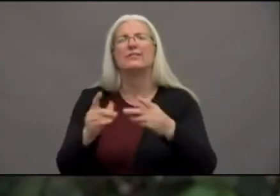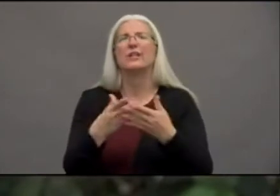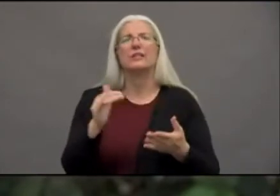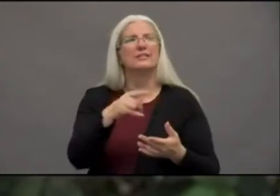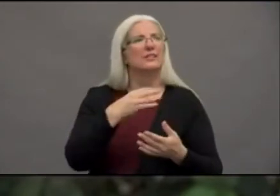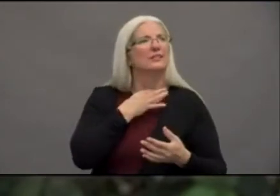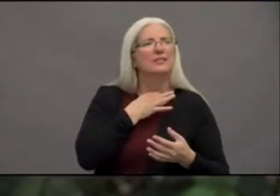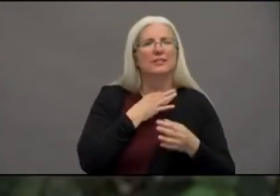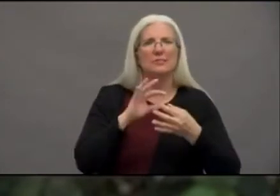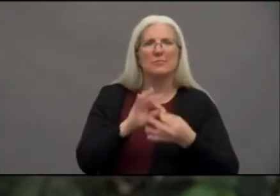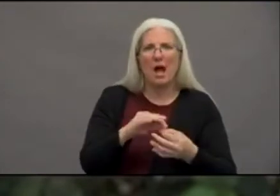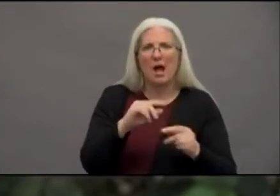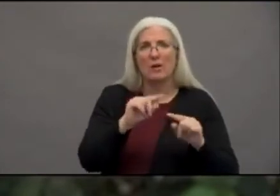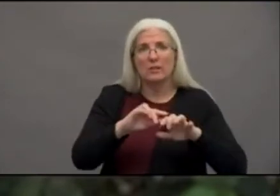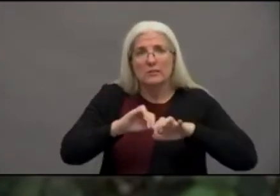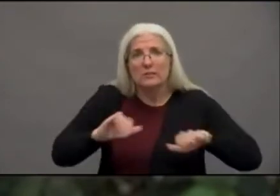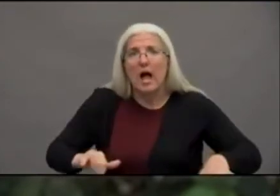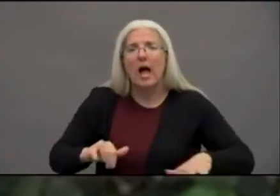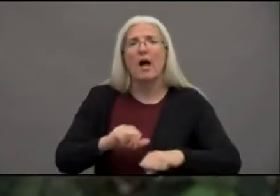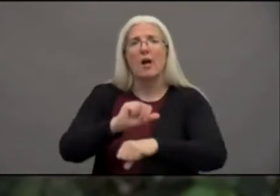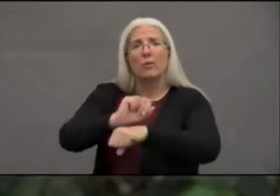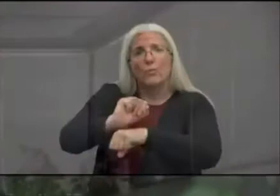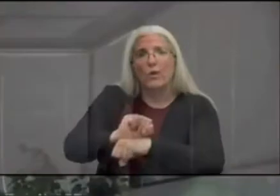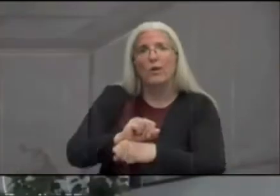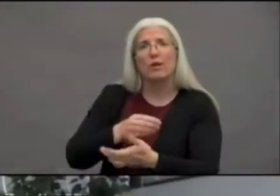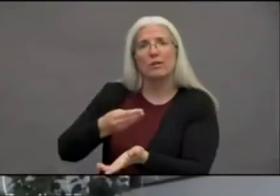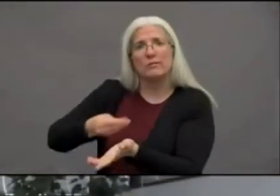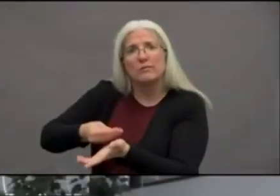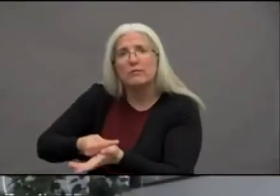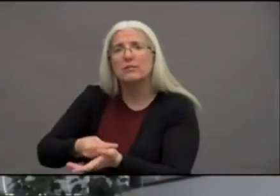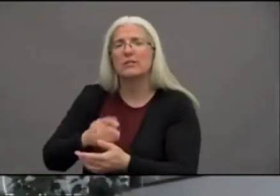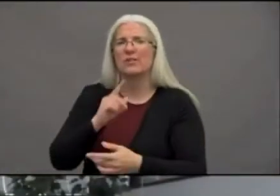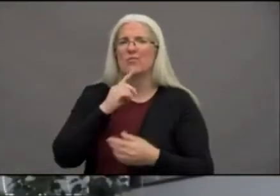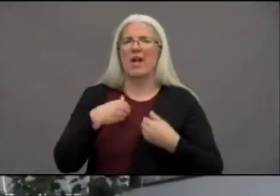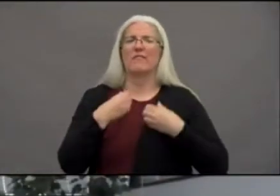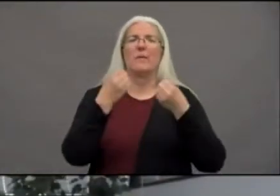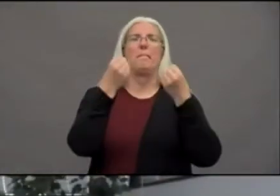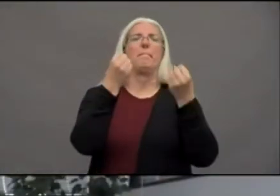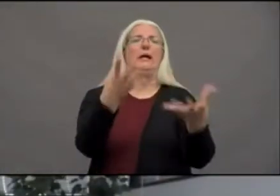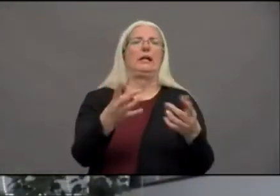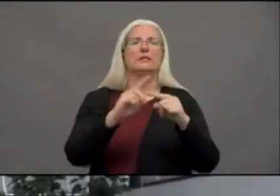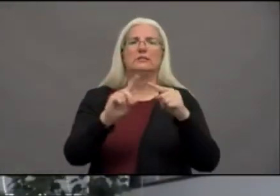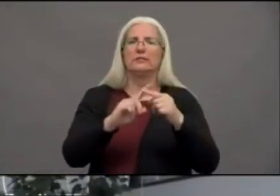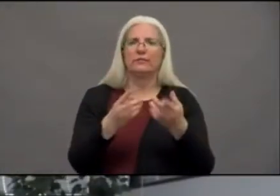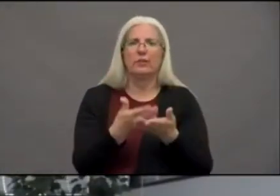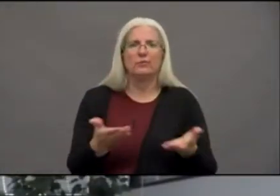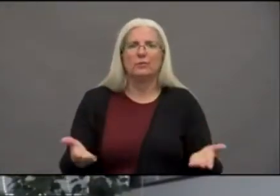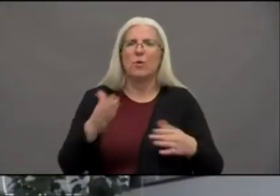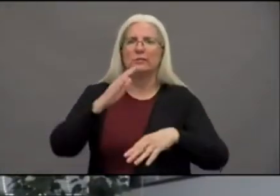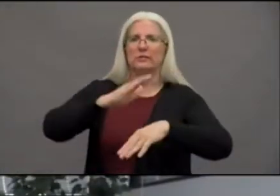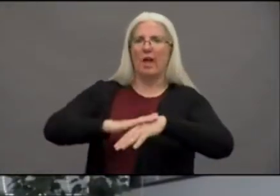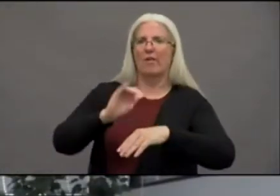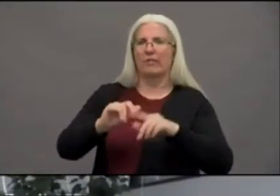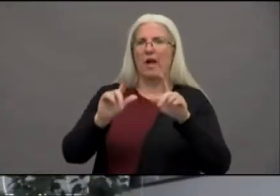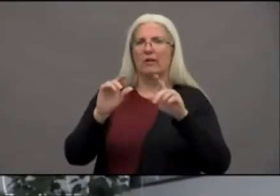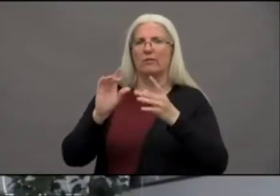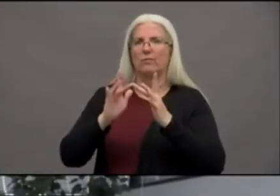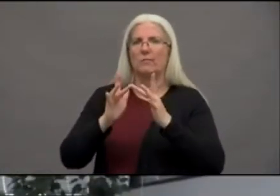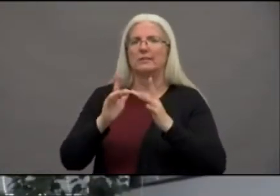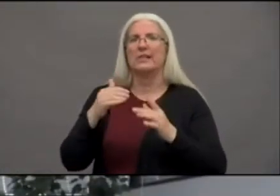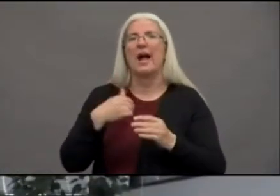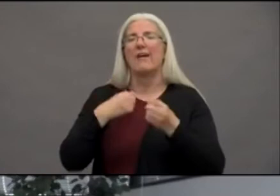very expansive website with multiple pages and multiple links. So, in addition to that, and in addition